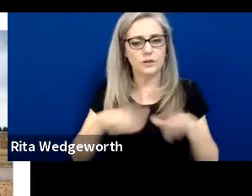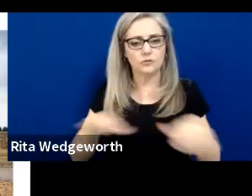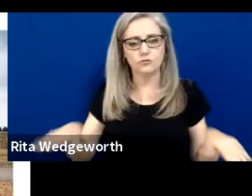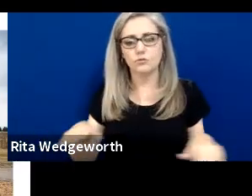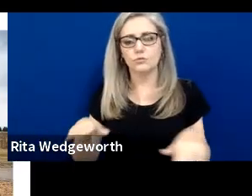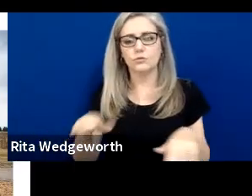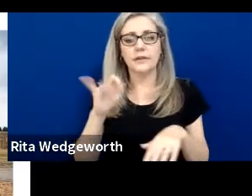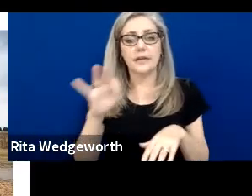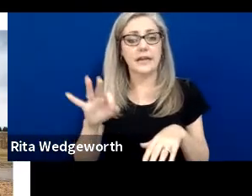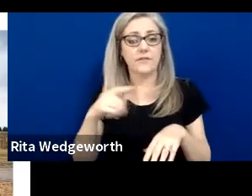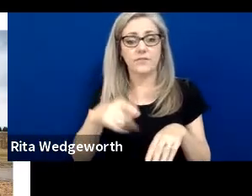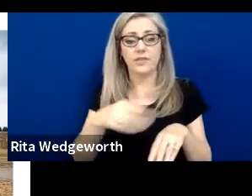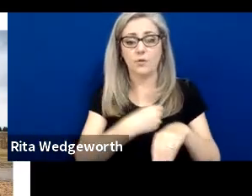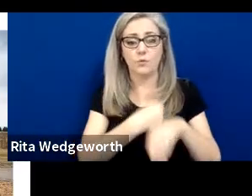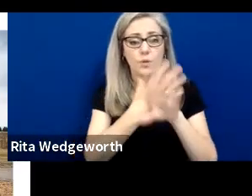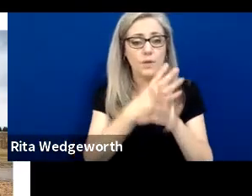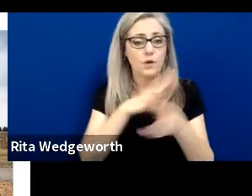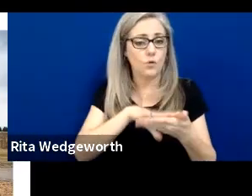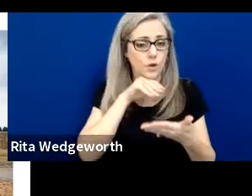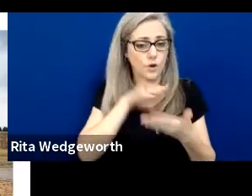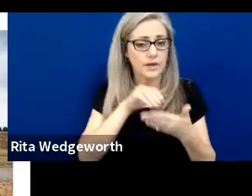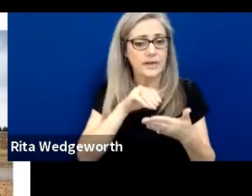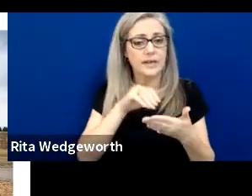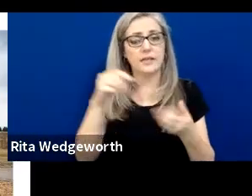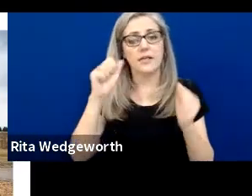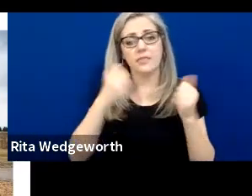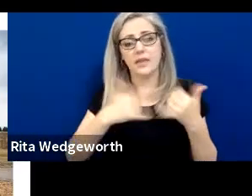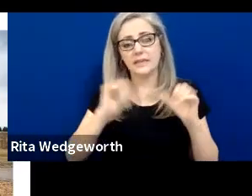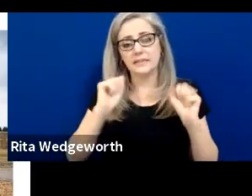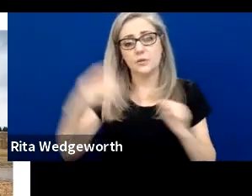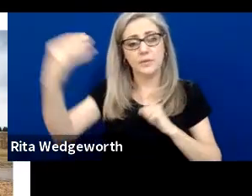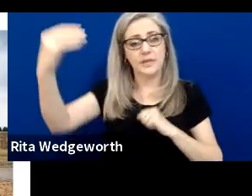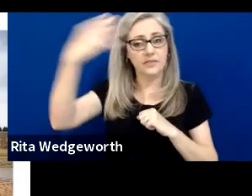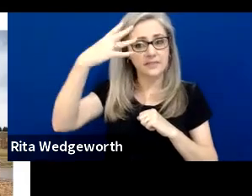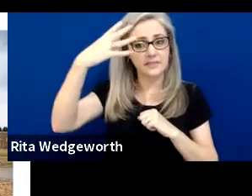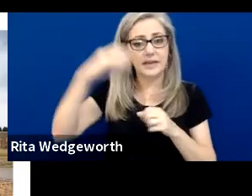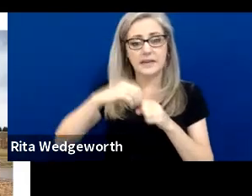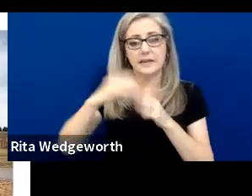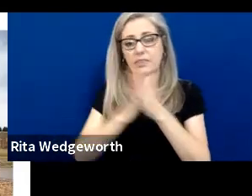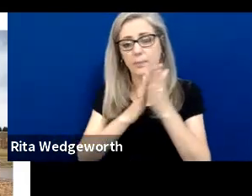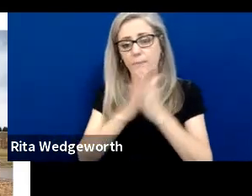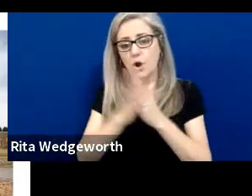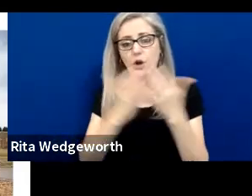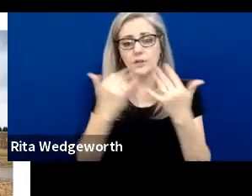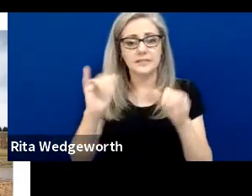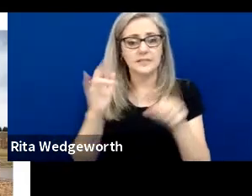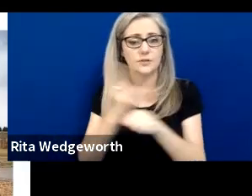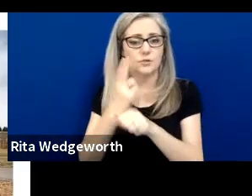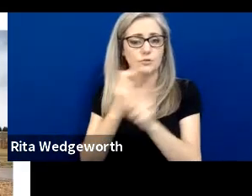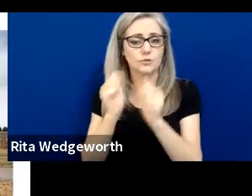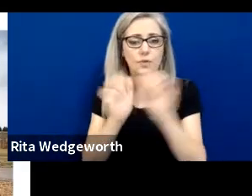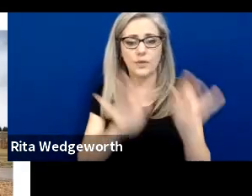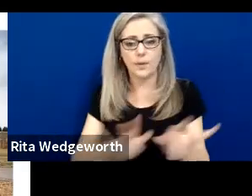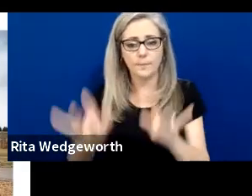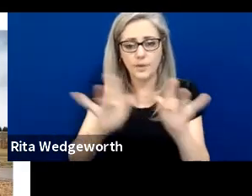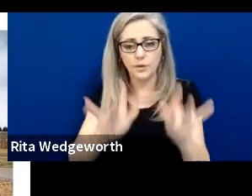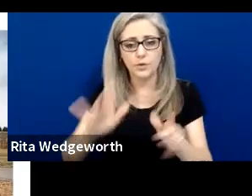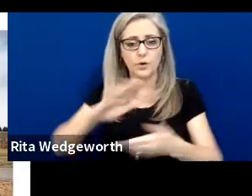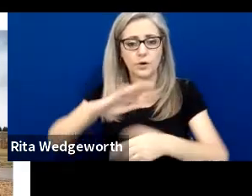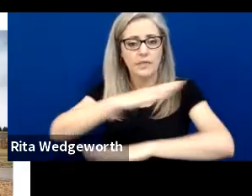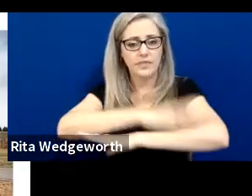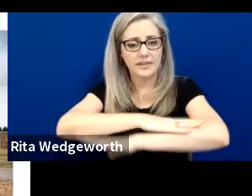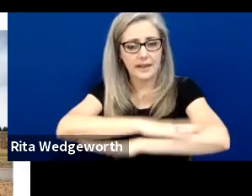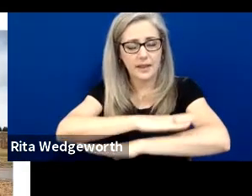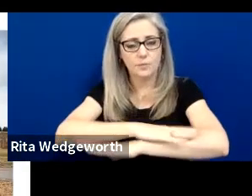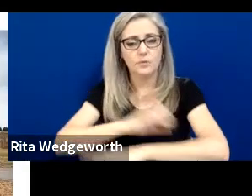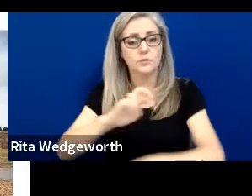remote learning. And so they could be in the sun and within the park and still be working on their computer. Or if you're an adult and you